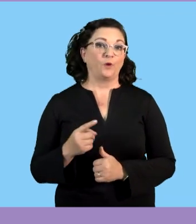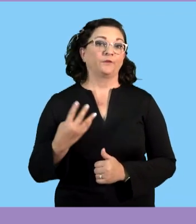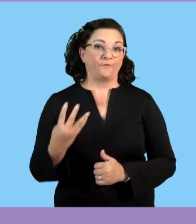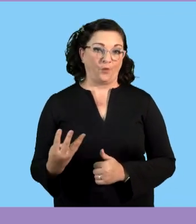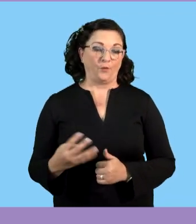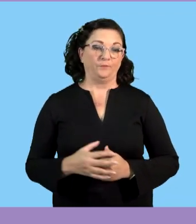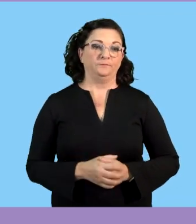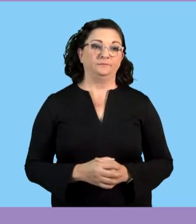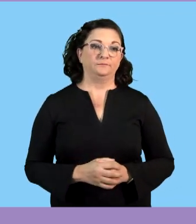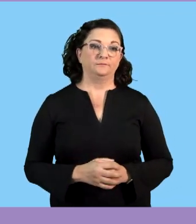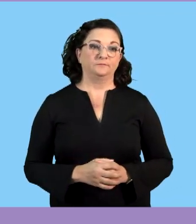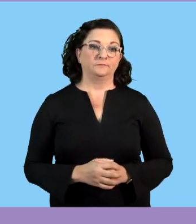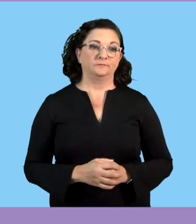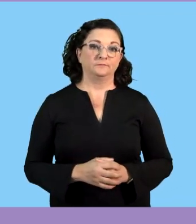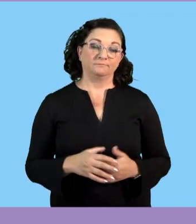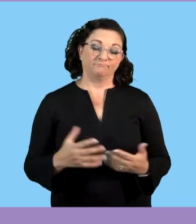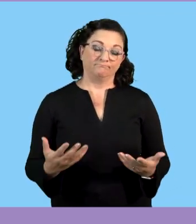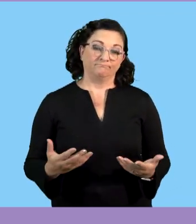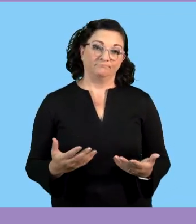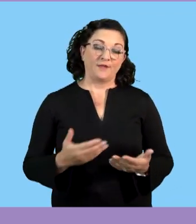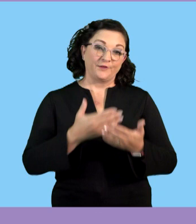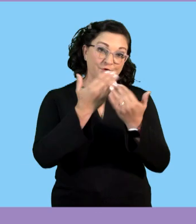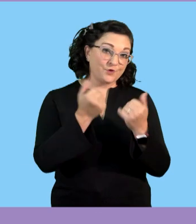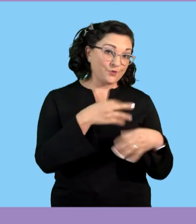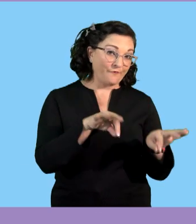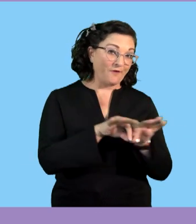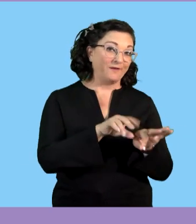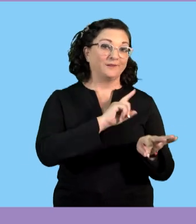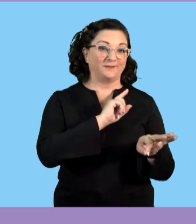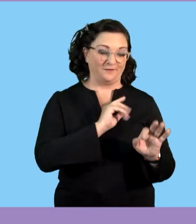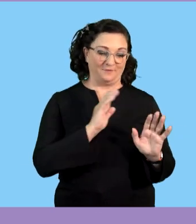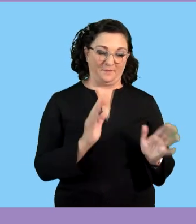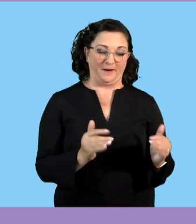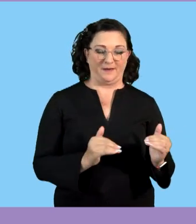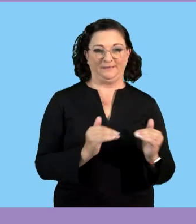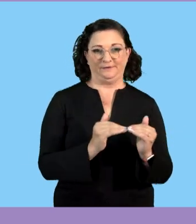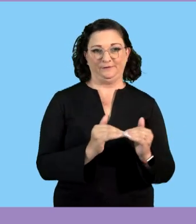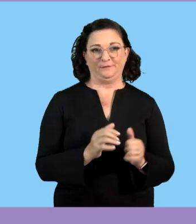and that gives us an answer of 4. And that's the unknown value